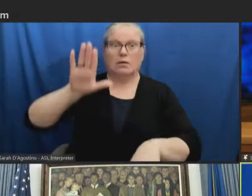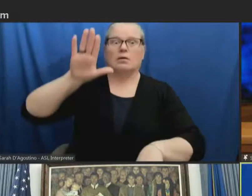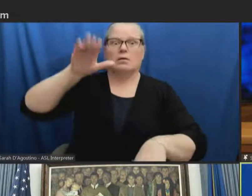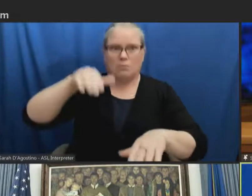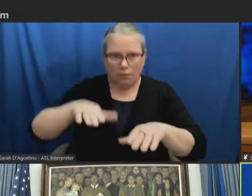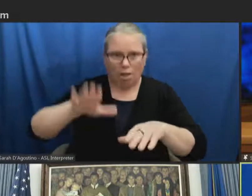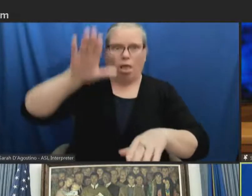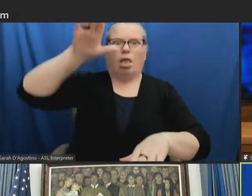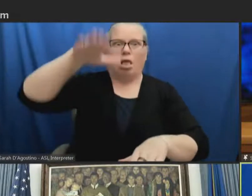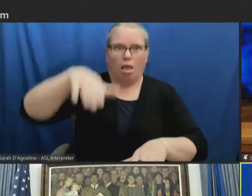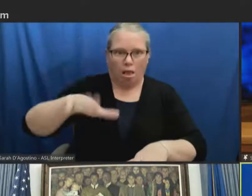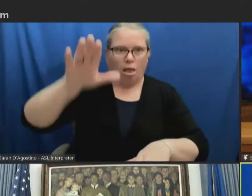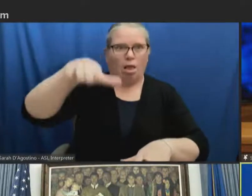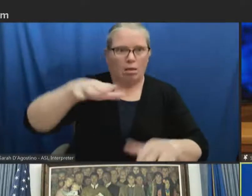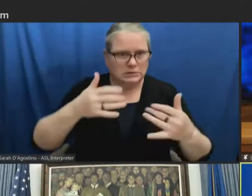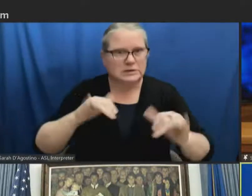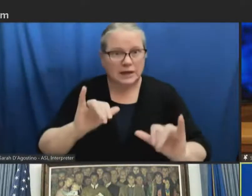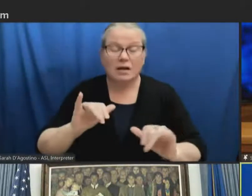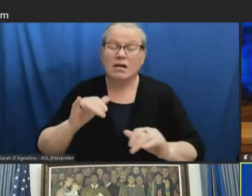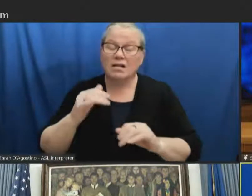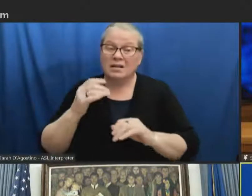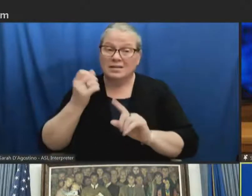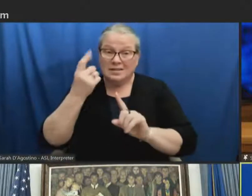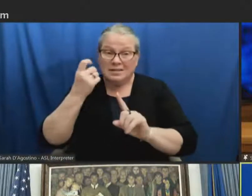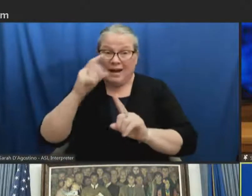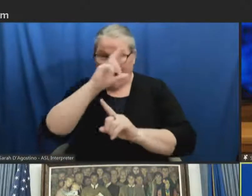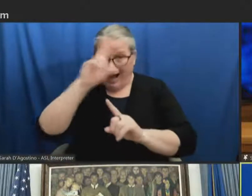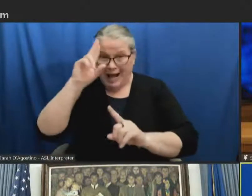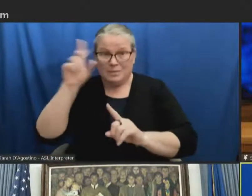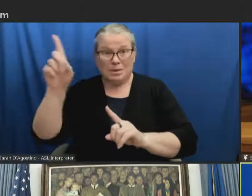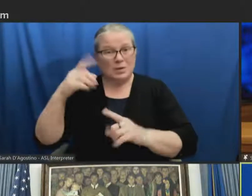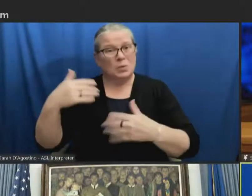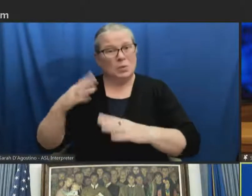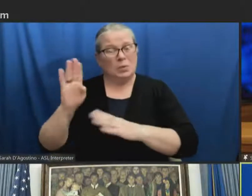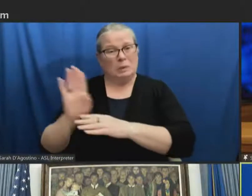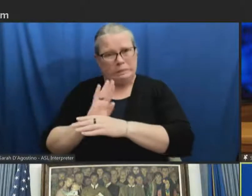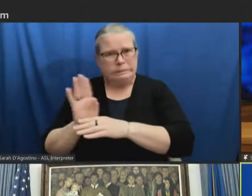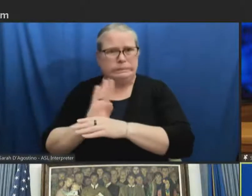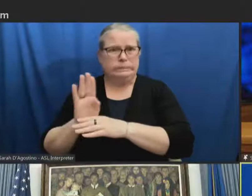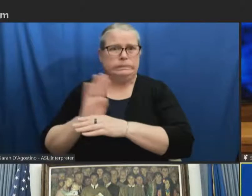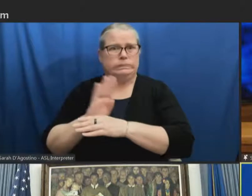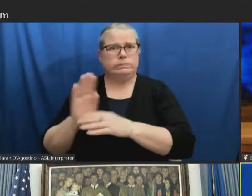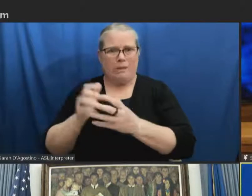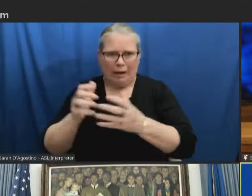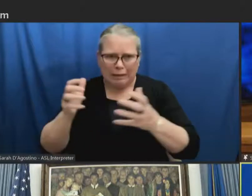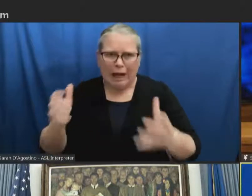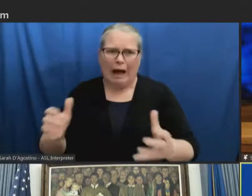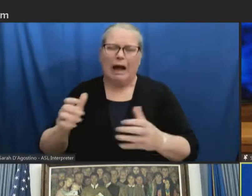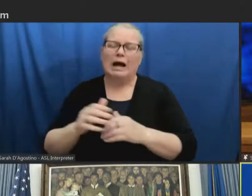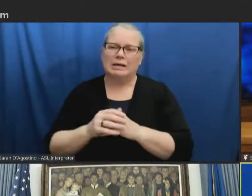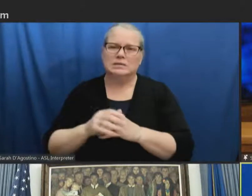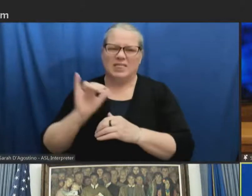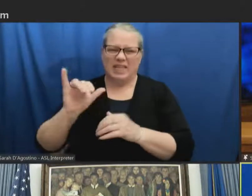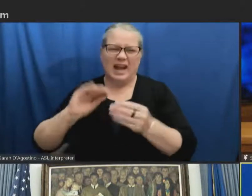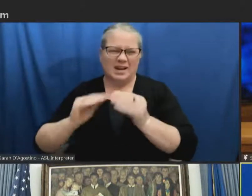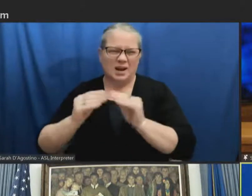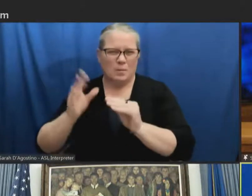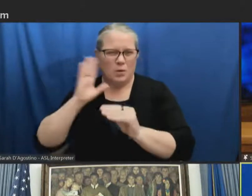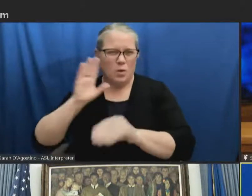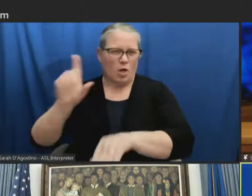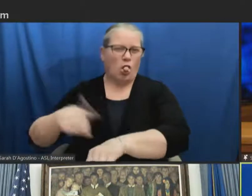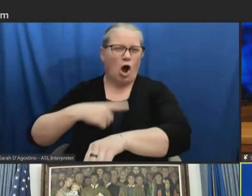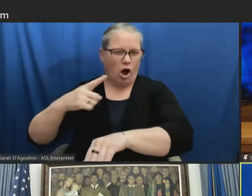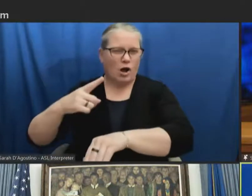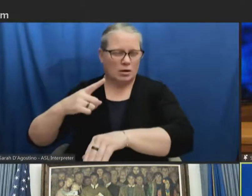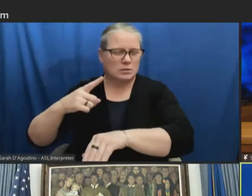although there's still a lot of burden in the hospitals, and that'll take longer to come down. But with that, I do think that we